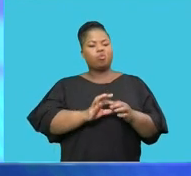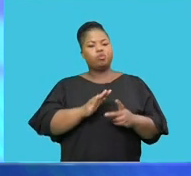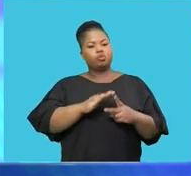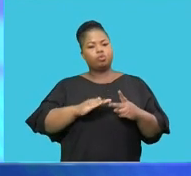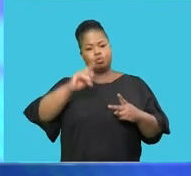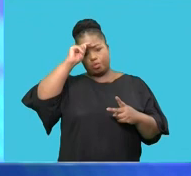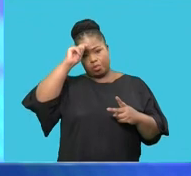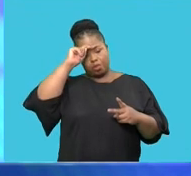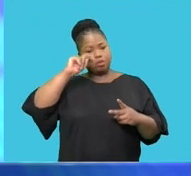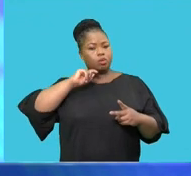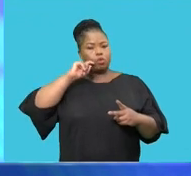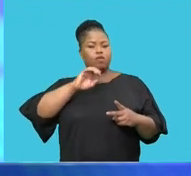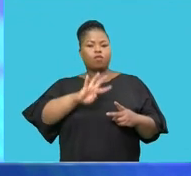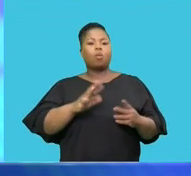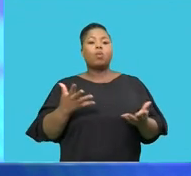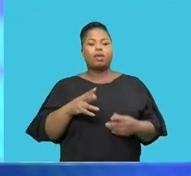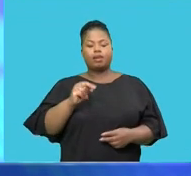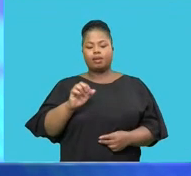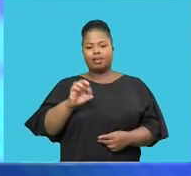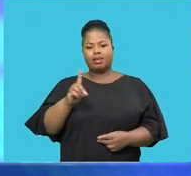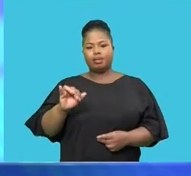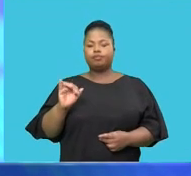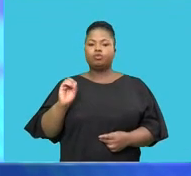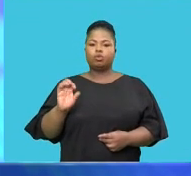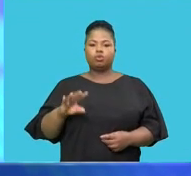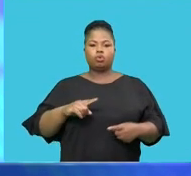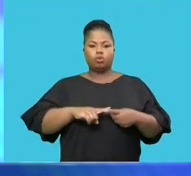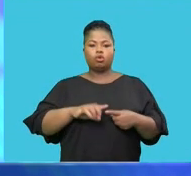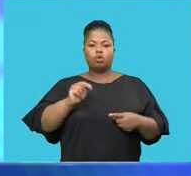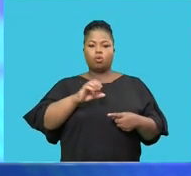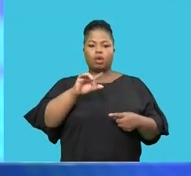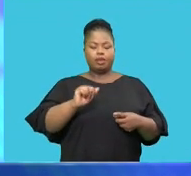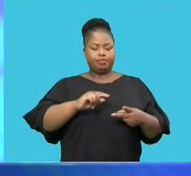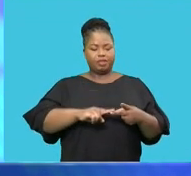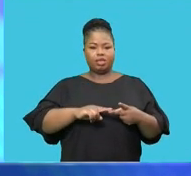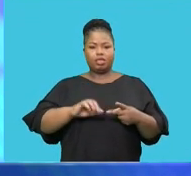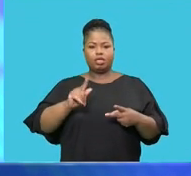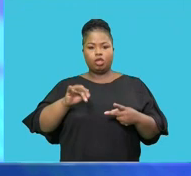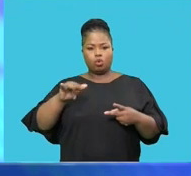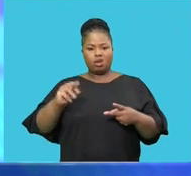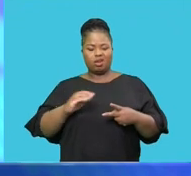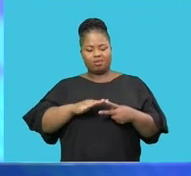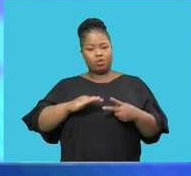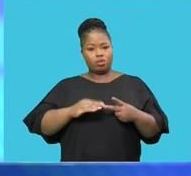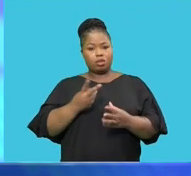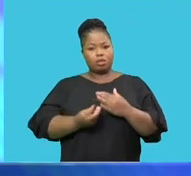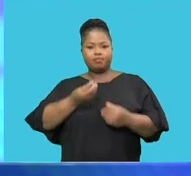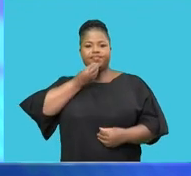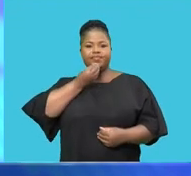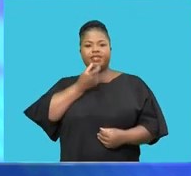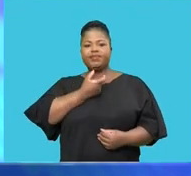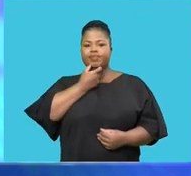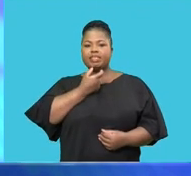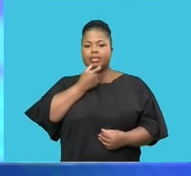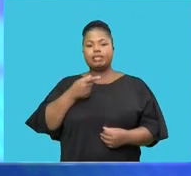aneminyaka emine ubudala aseNaledi eSoweto, uNeo, Khang, noLeon, Jele, ababhubhe emva kokutya amaqebengwana ebebewathenge kumni